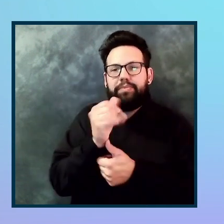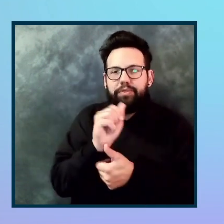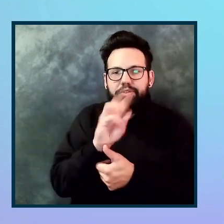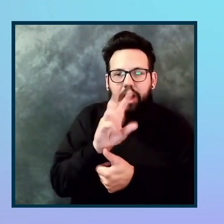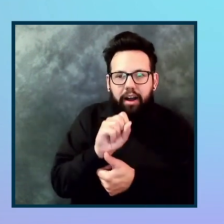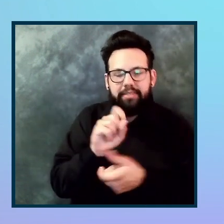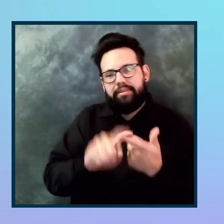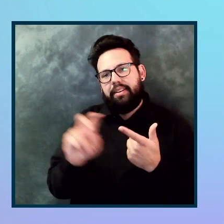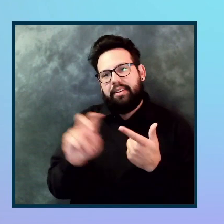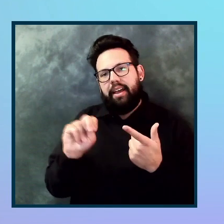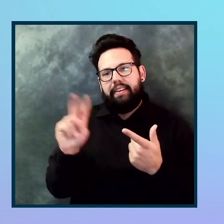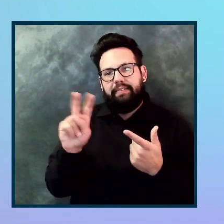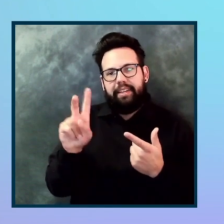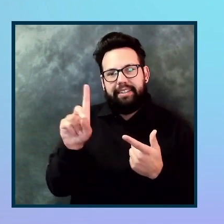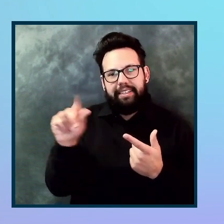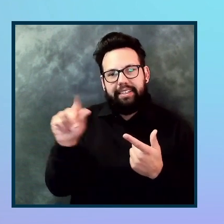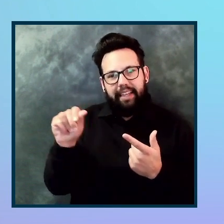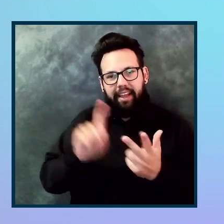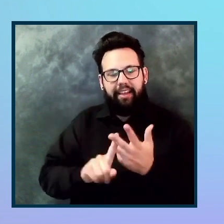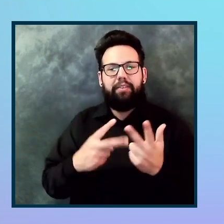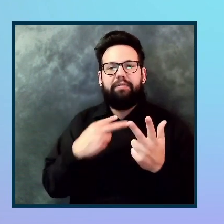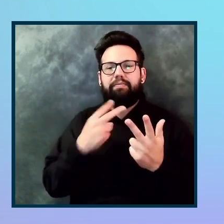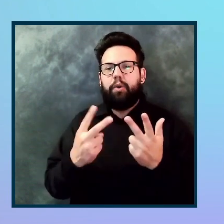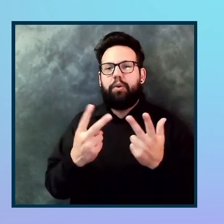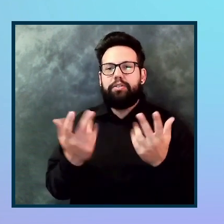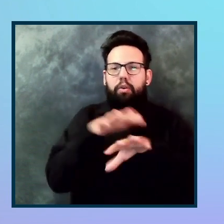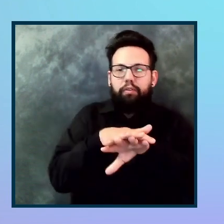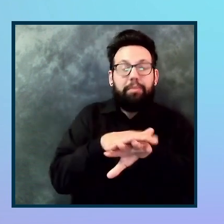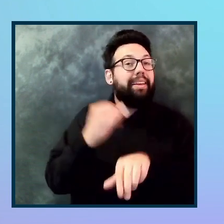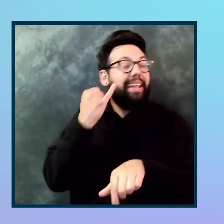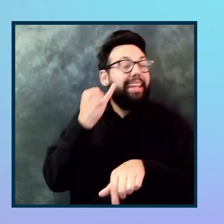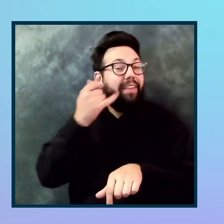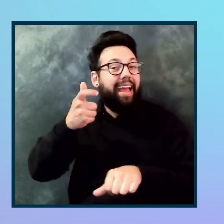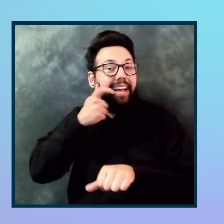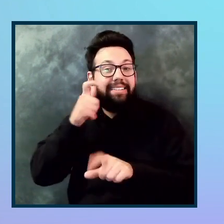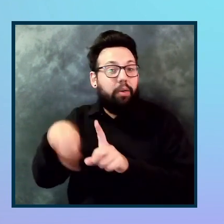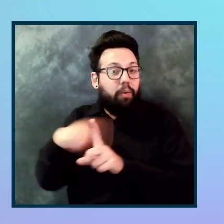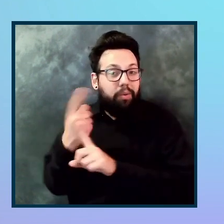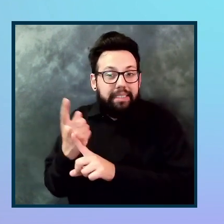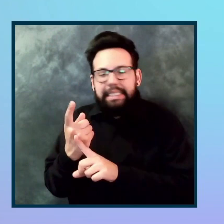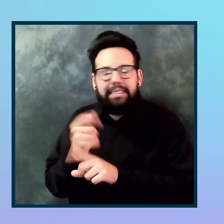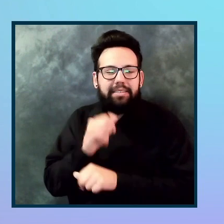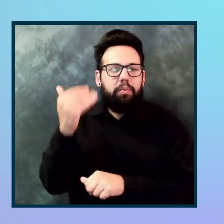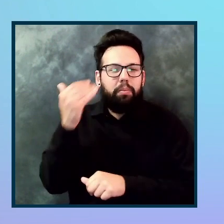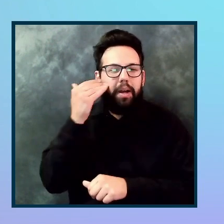VoiceOver. But if you're doing a VR headset specifically, I'm not aware of anything at the moment.